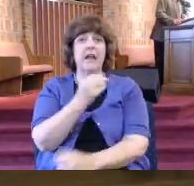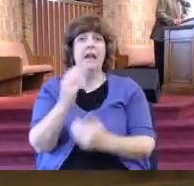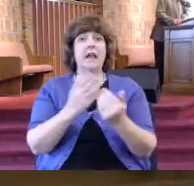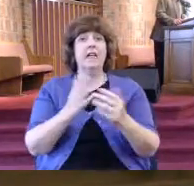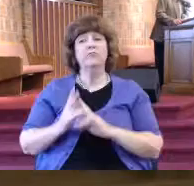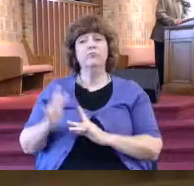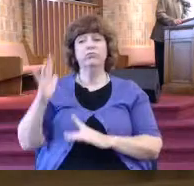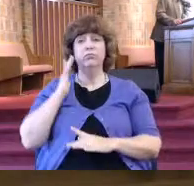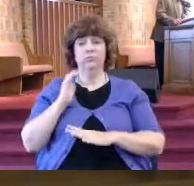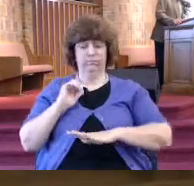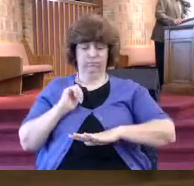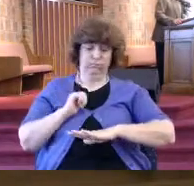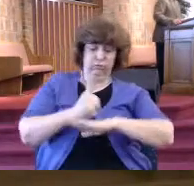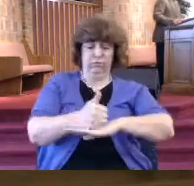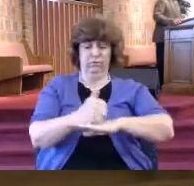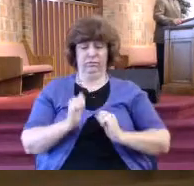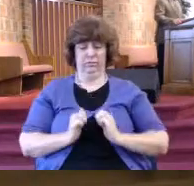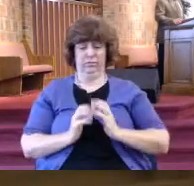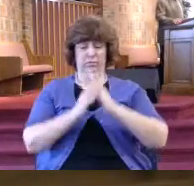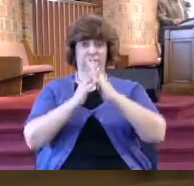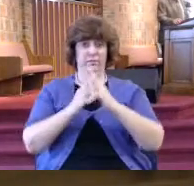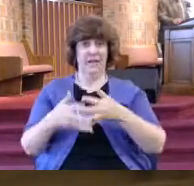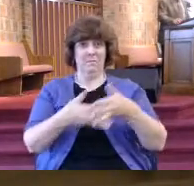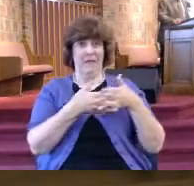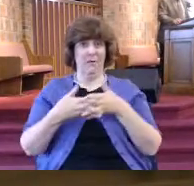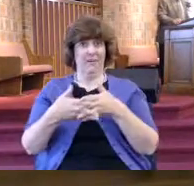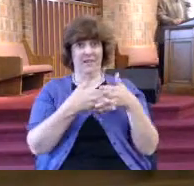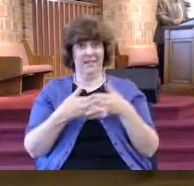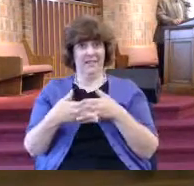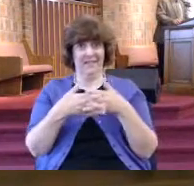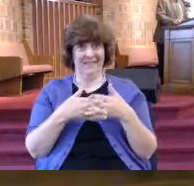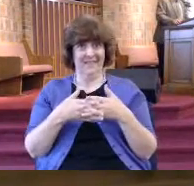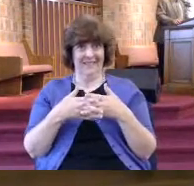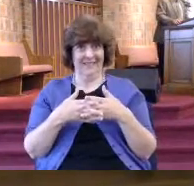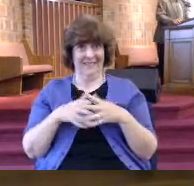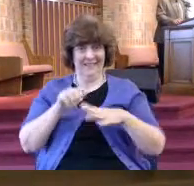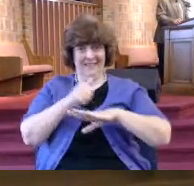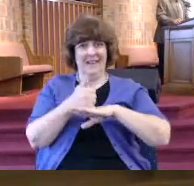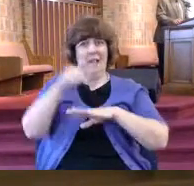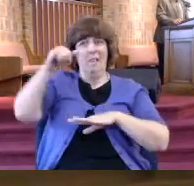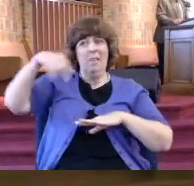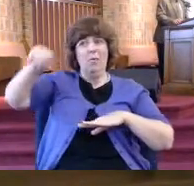fathers were expressing the concept of